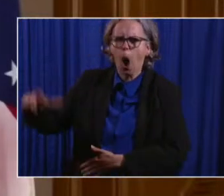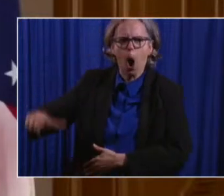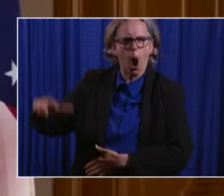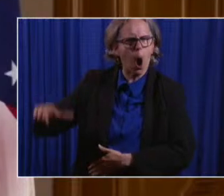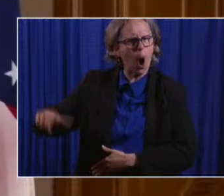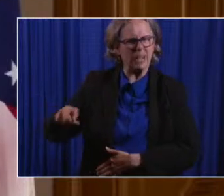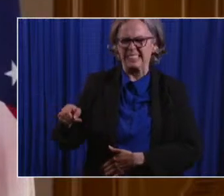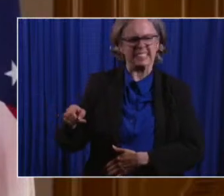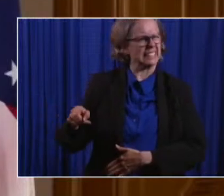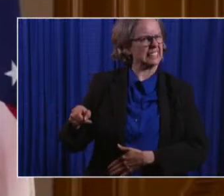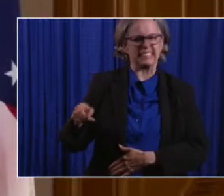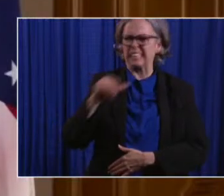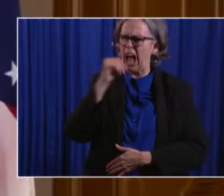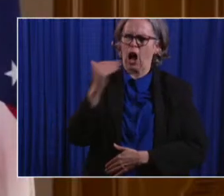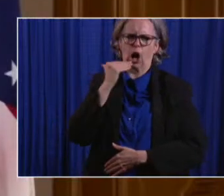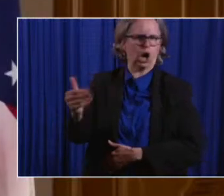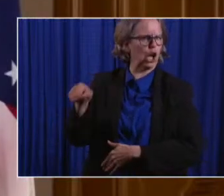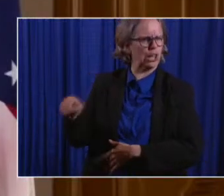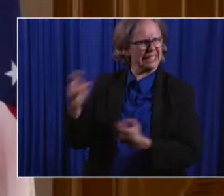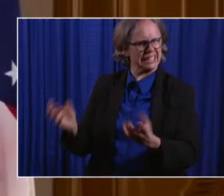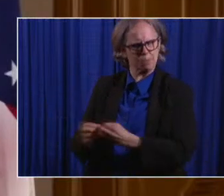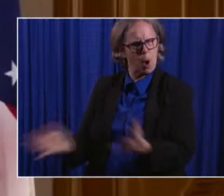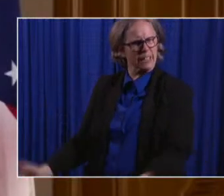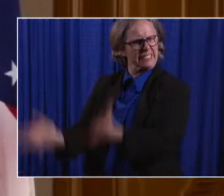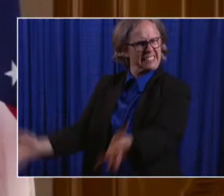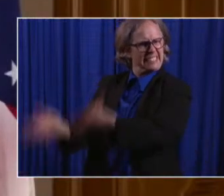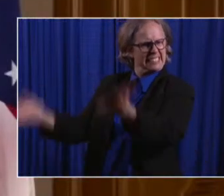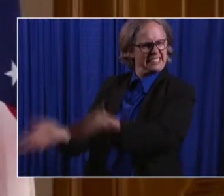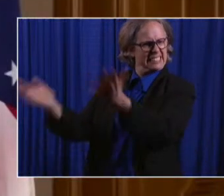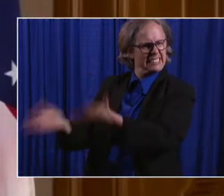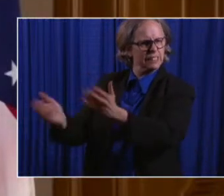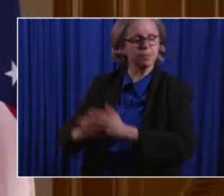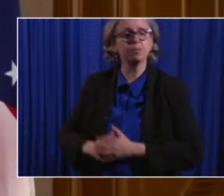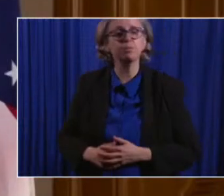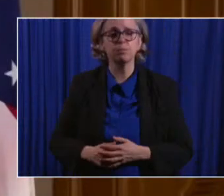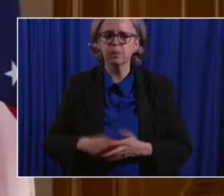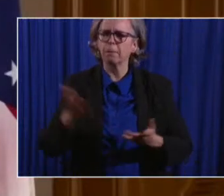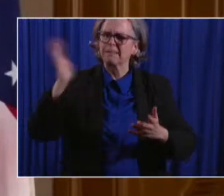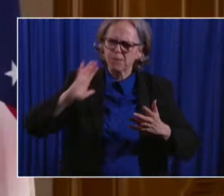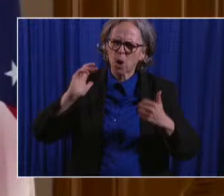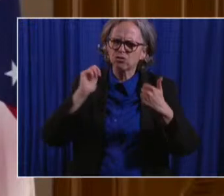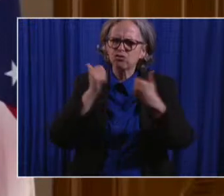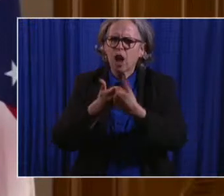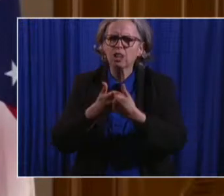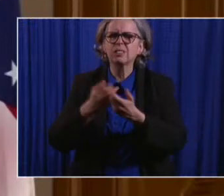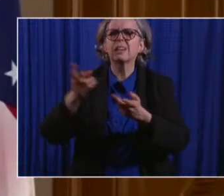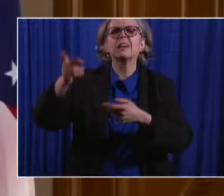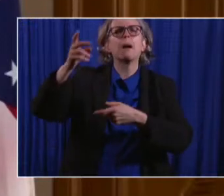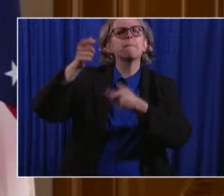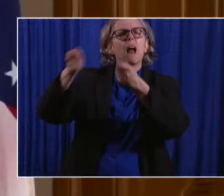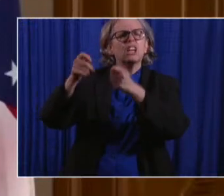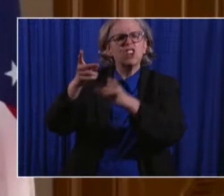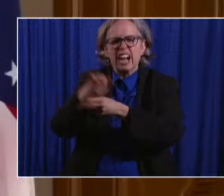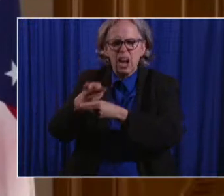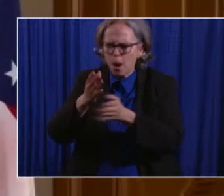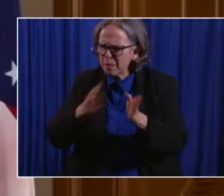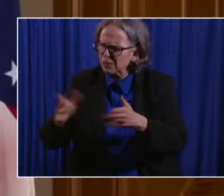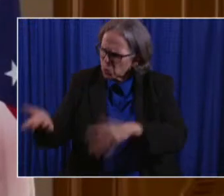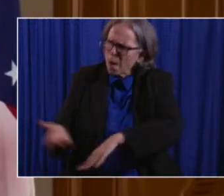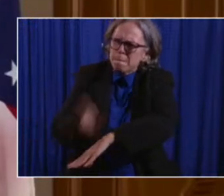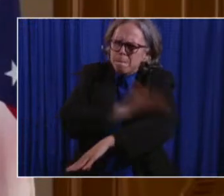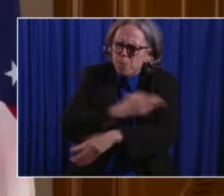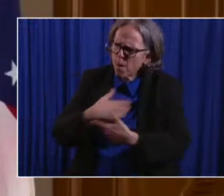month, we challenged our managed care plans to do much more in this area. Our managed care plans are those who